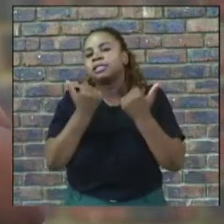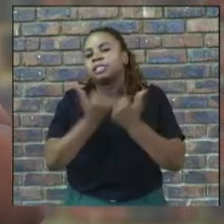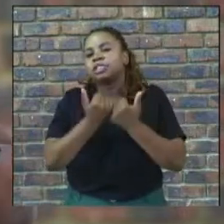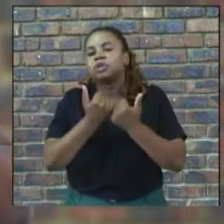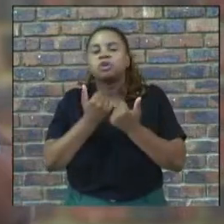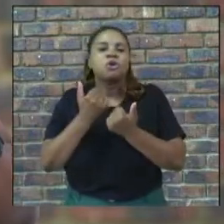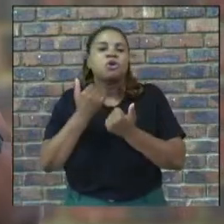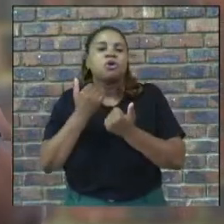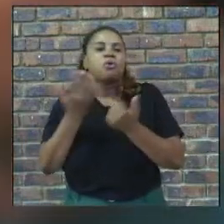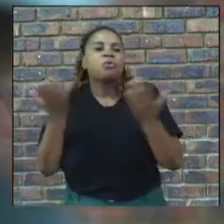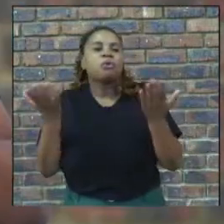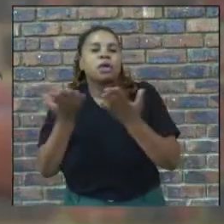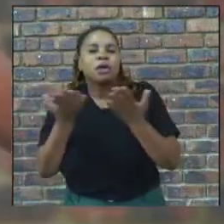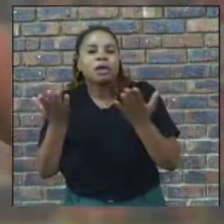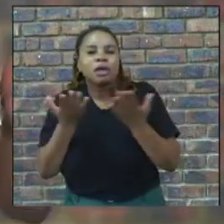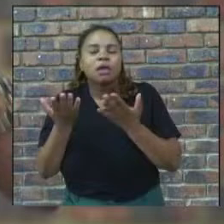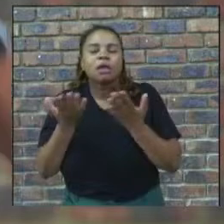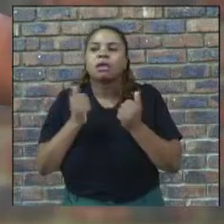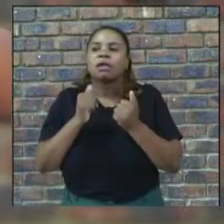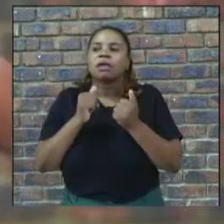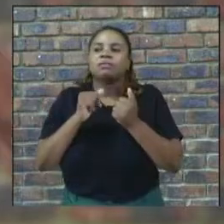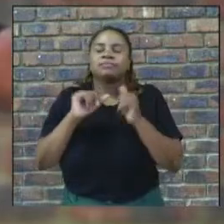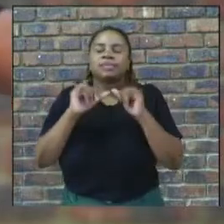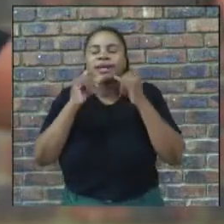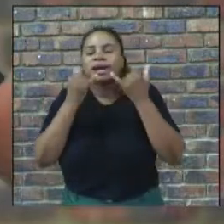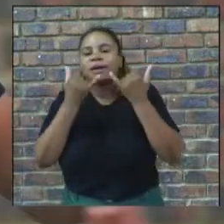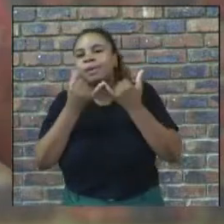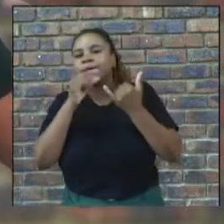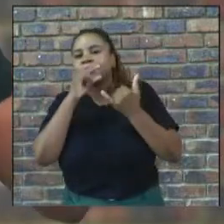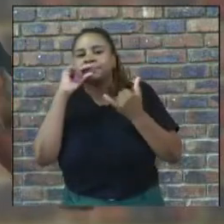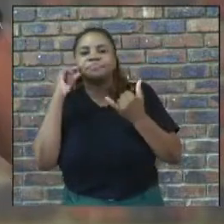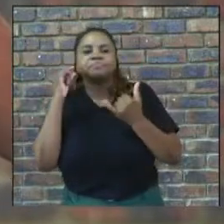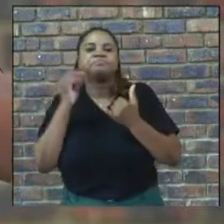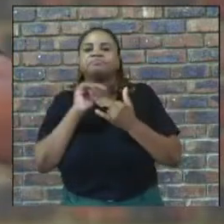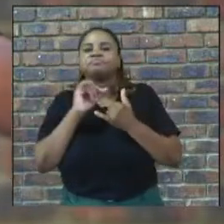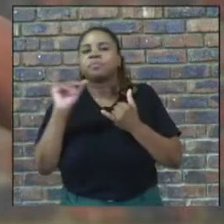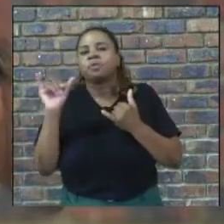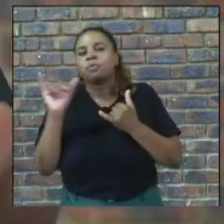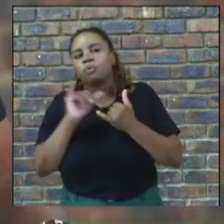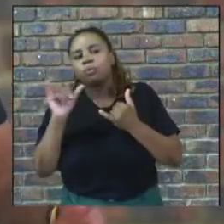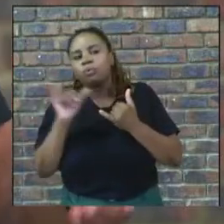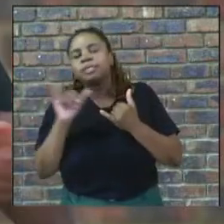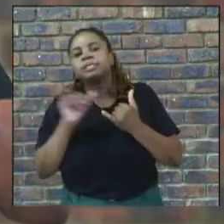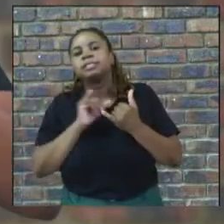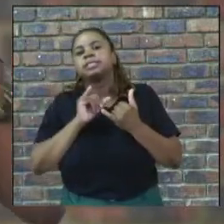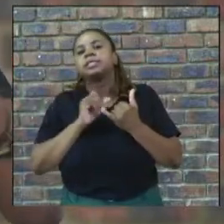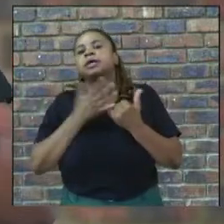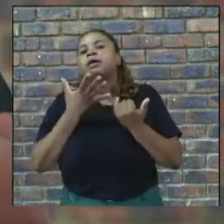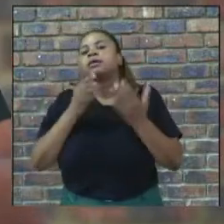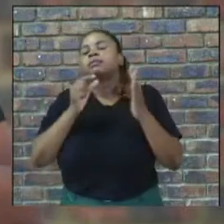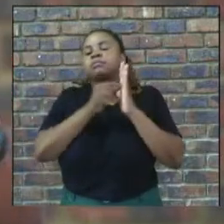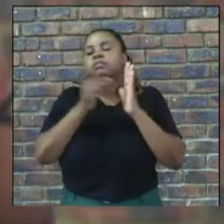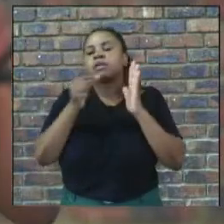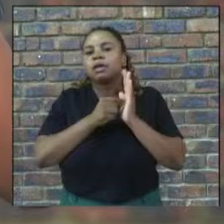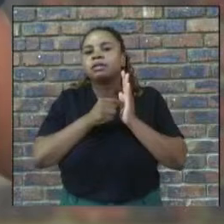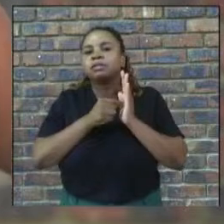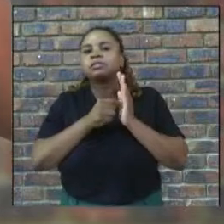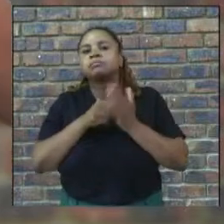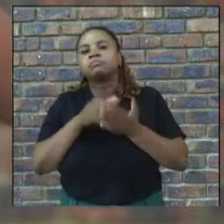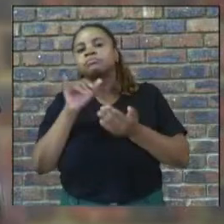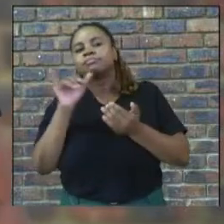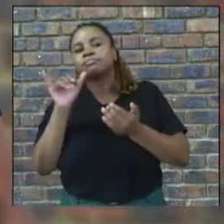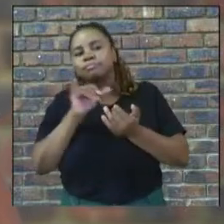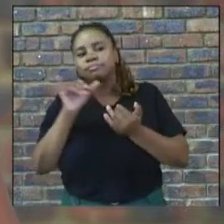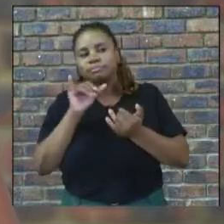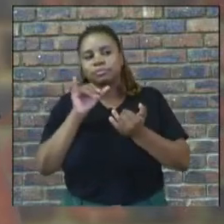batla reformalize because ha re ka e bua re ne ke apply and then our thusi government a rona ya re kwalla we need to point